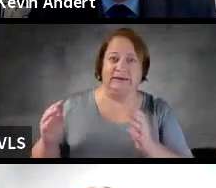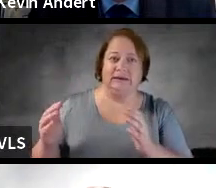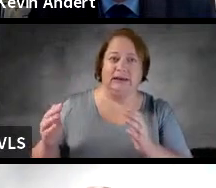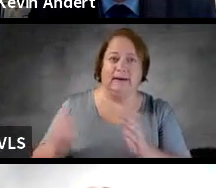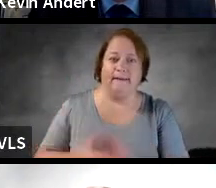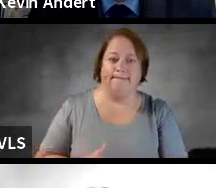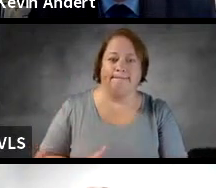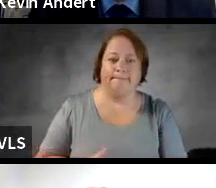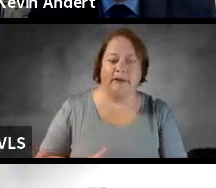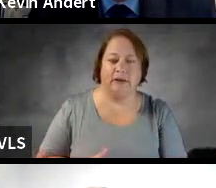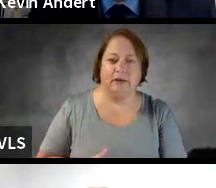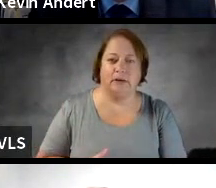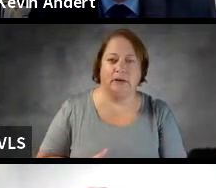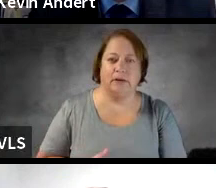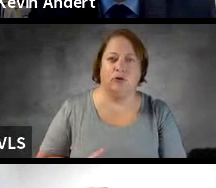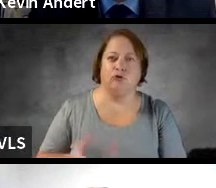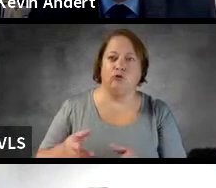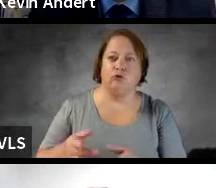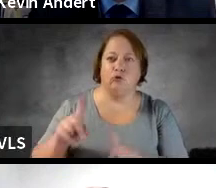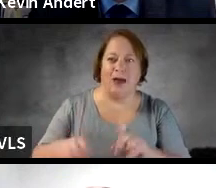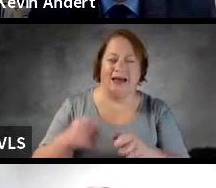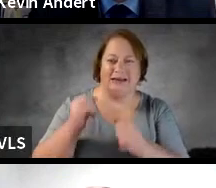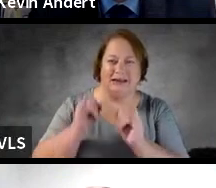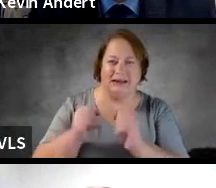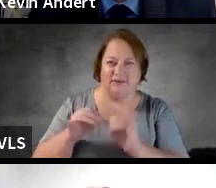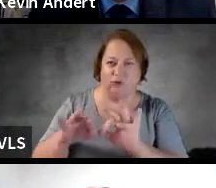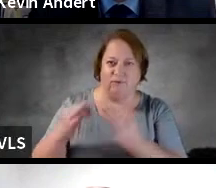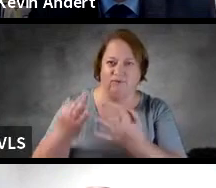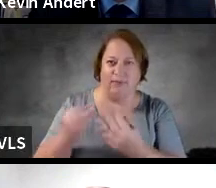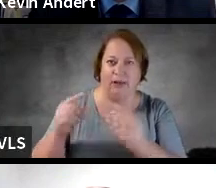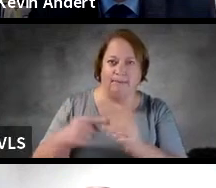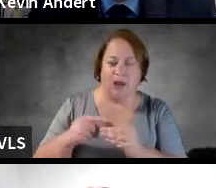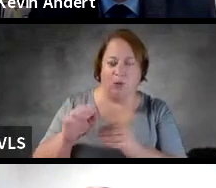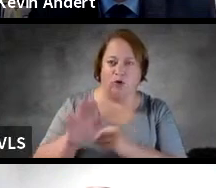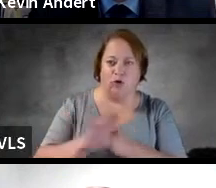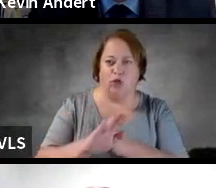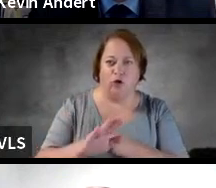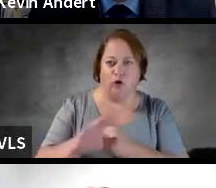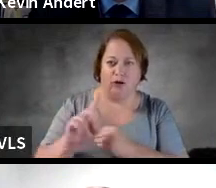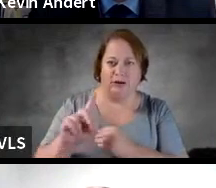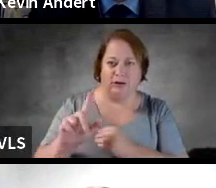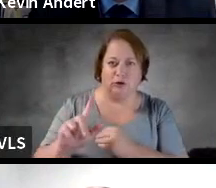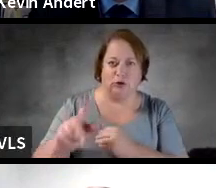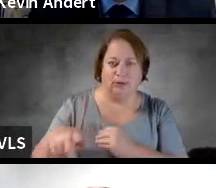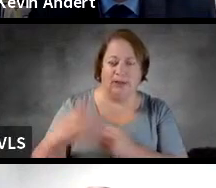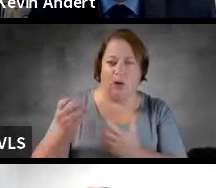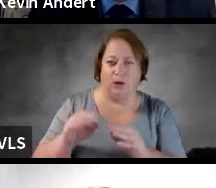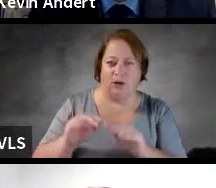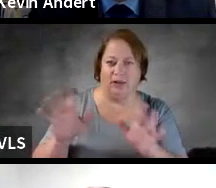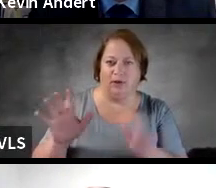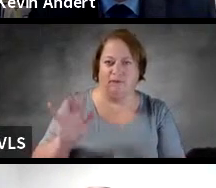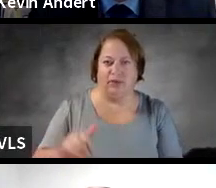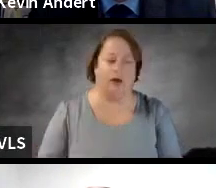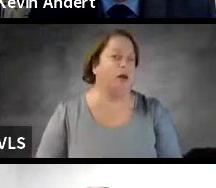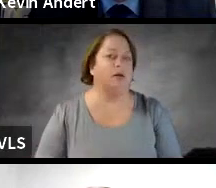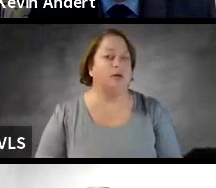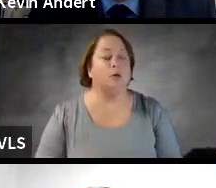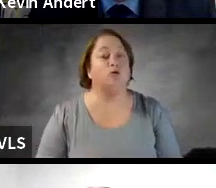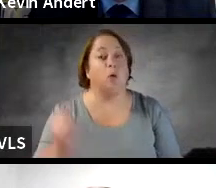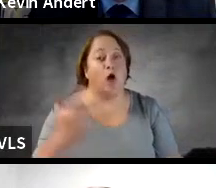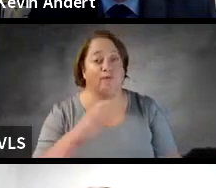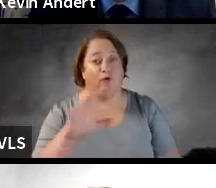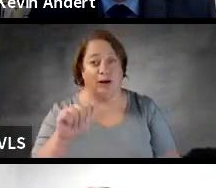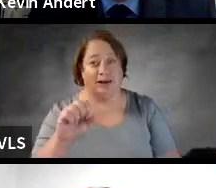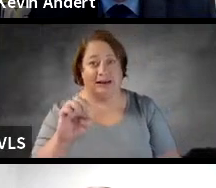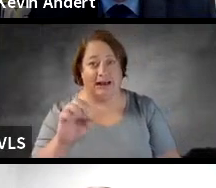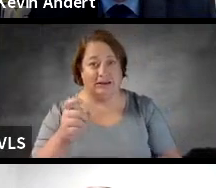it was saying that you asked individual families about their child's distance learning plan. So I just wanted to clarify that. So all of our case